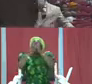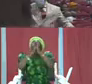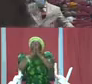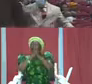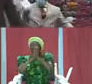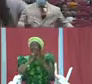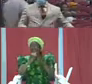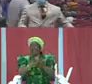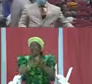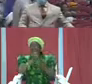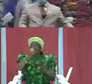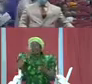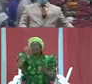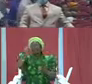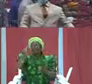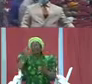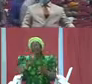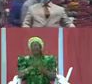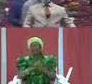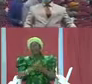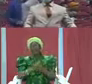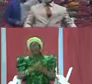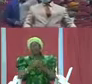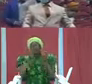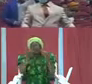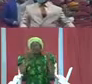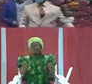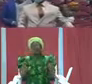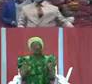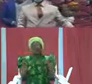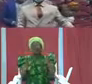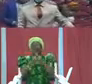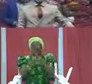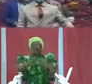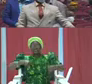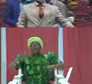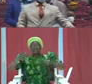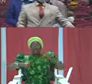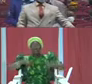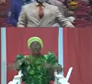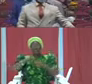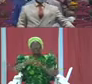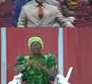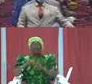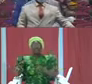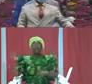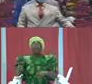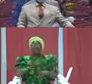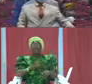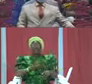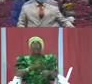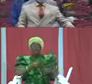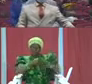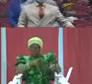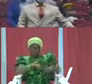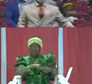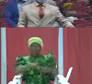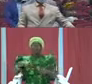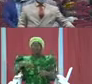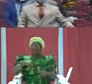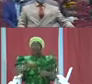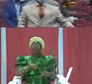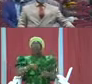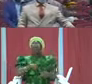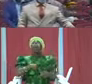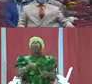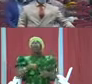Amen. Now, with joy in our heart, we dance to the nearest basket, drop our